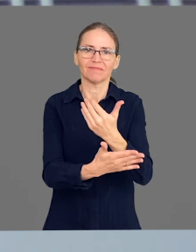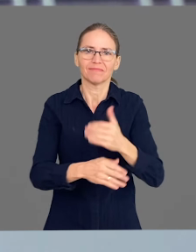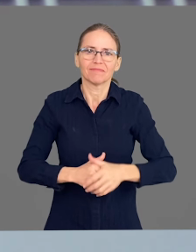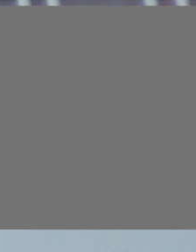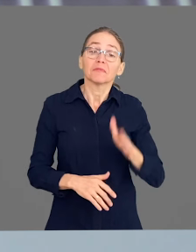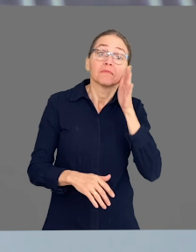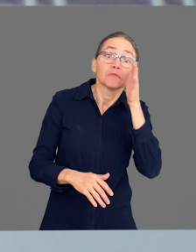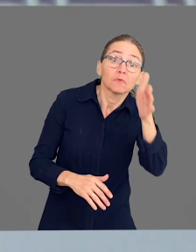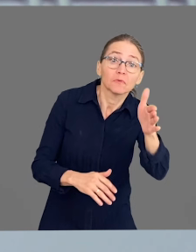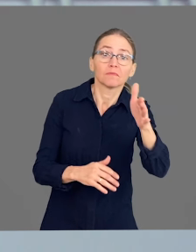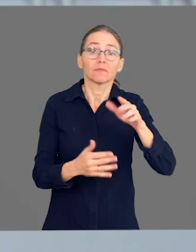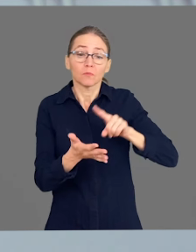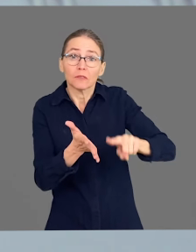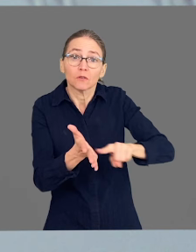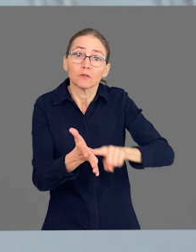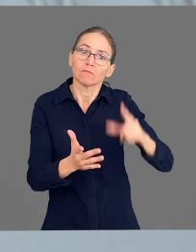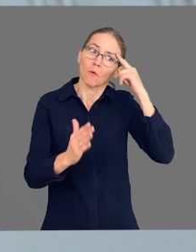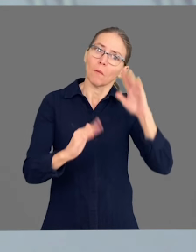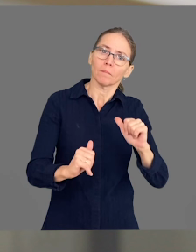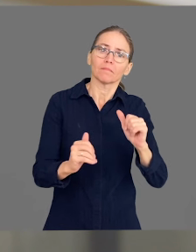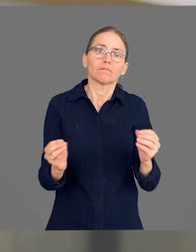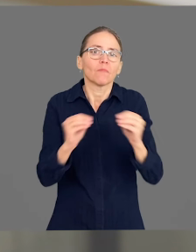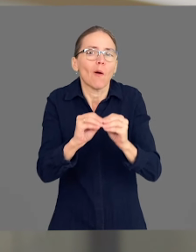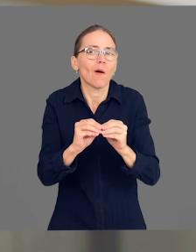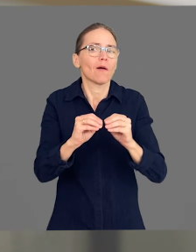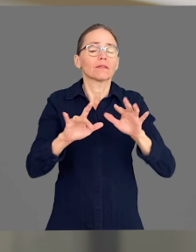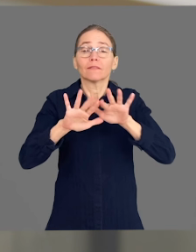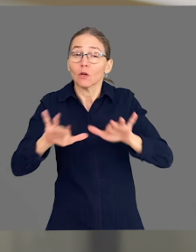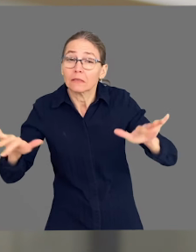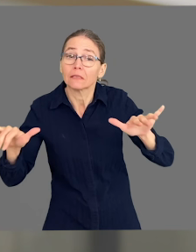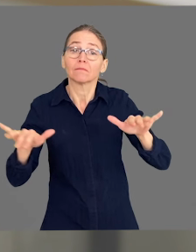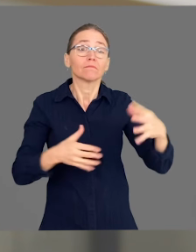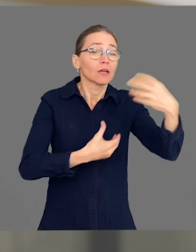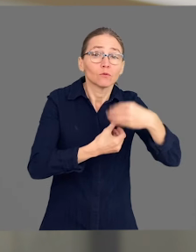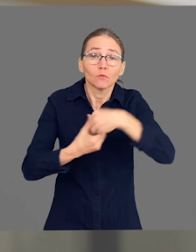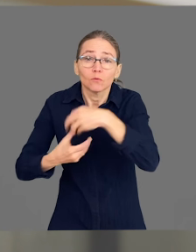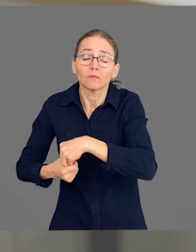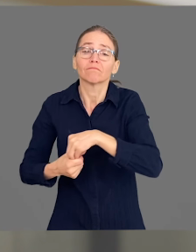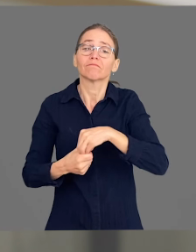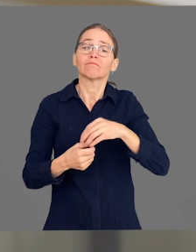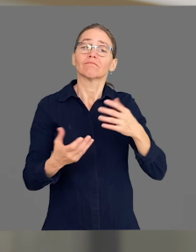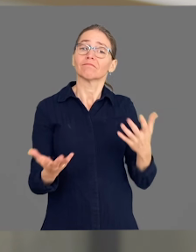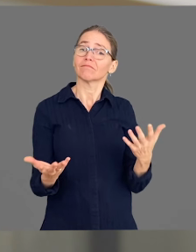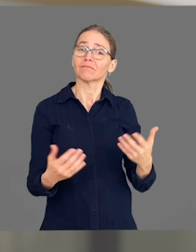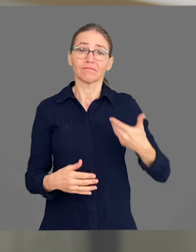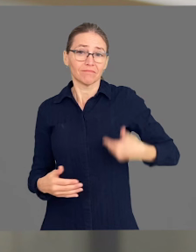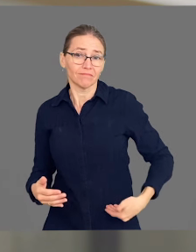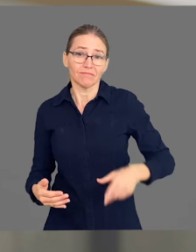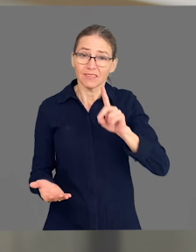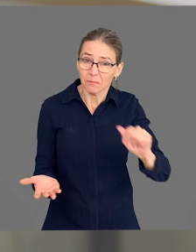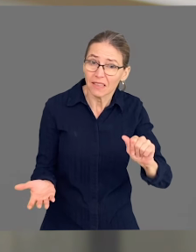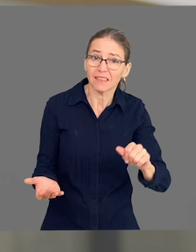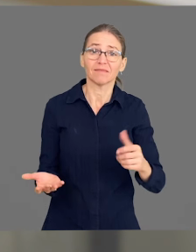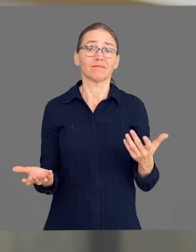is greater equity, diversity, and inclusion. I hope that one day the fact that I am a researcher with a disability,